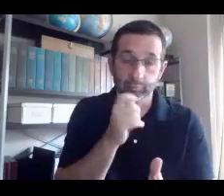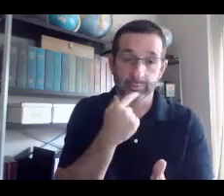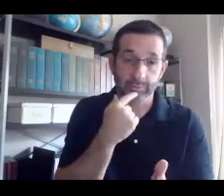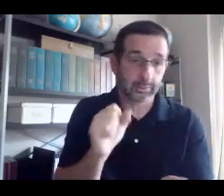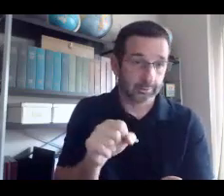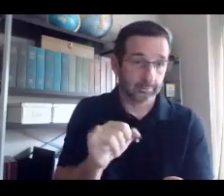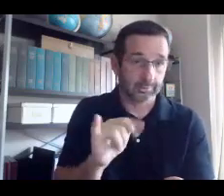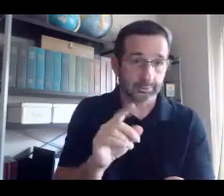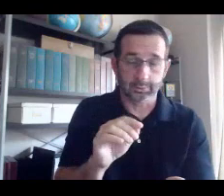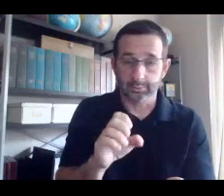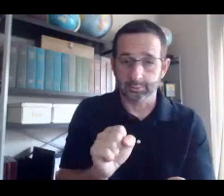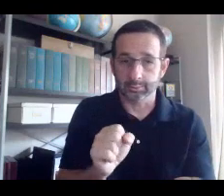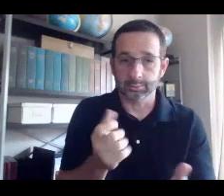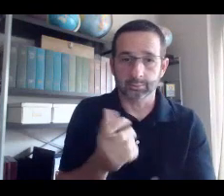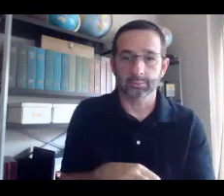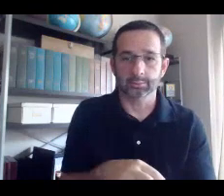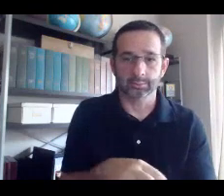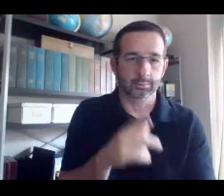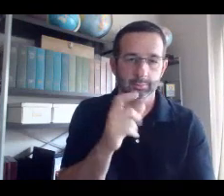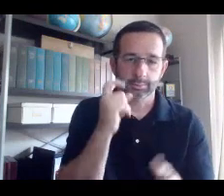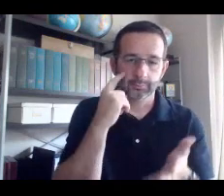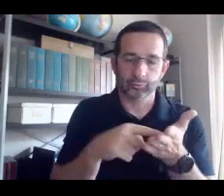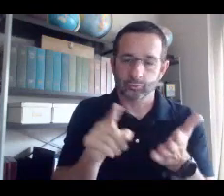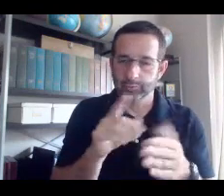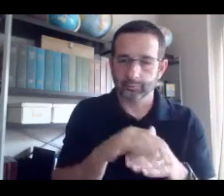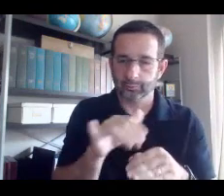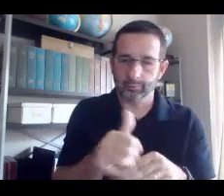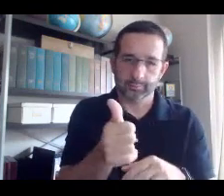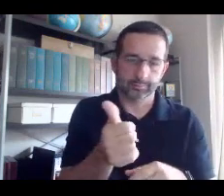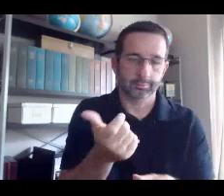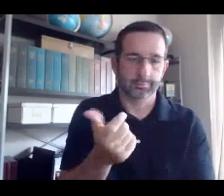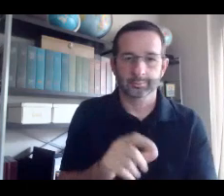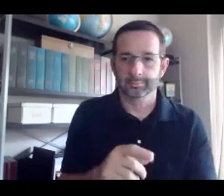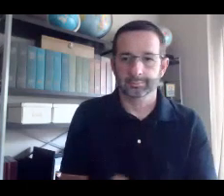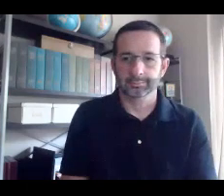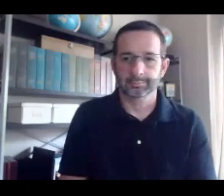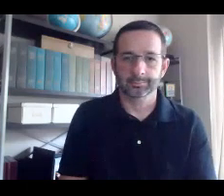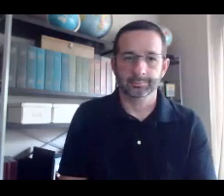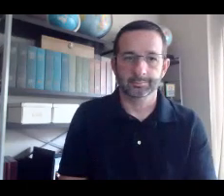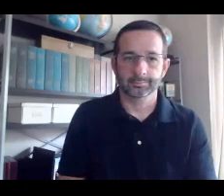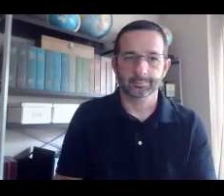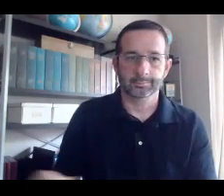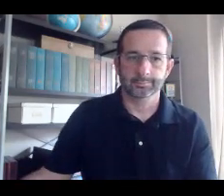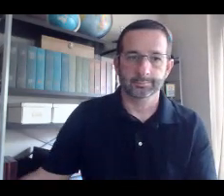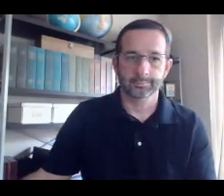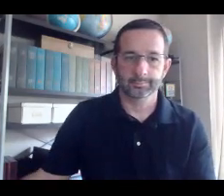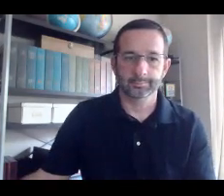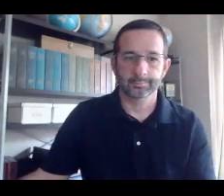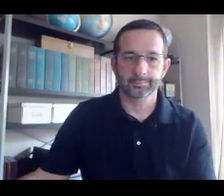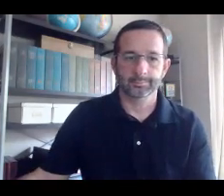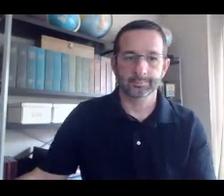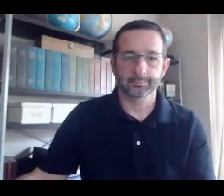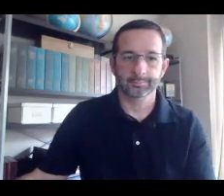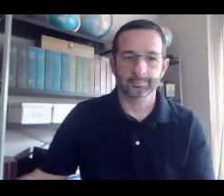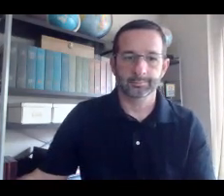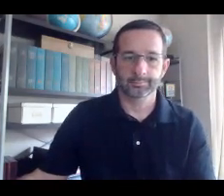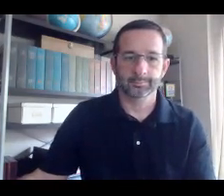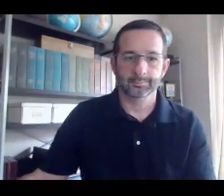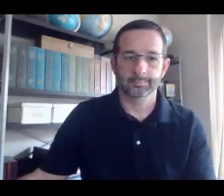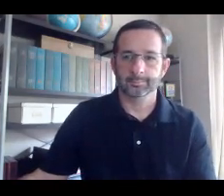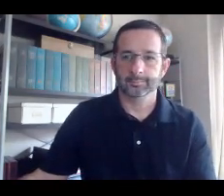don't know for sure, but many of our awardees say yes, it does count to the requirements for PSLF, but